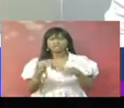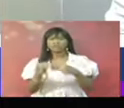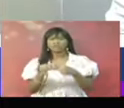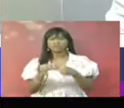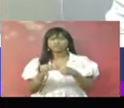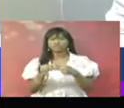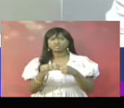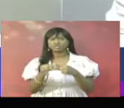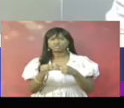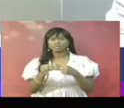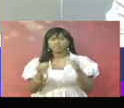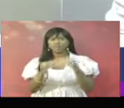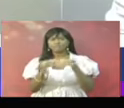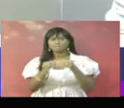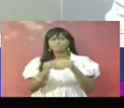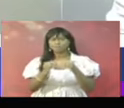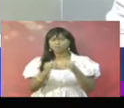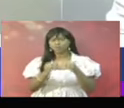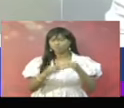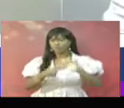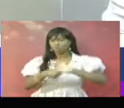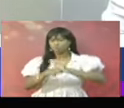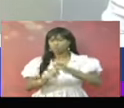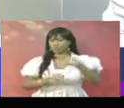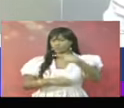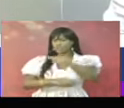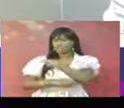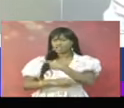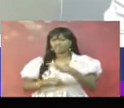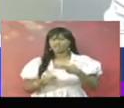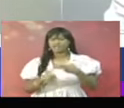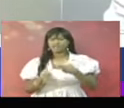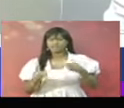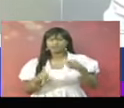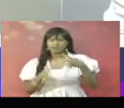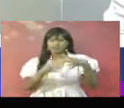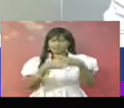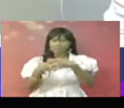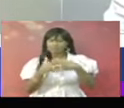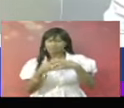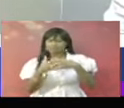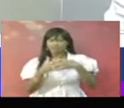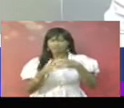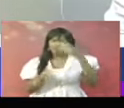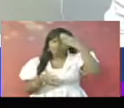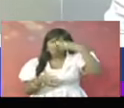of COVID-19 vaccines, especially those from Mexico, the US, and the